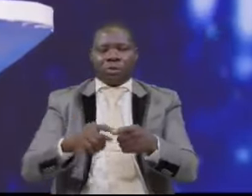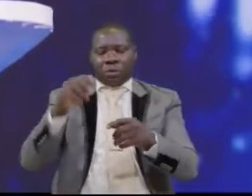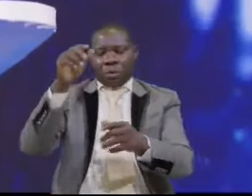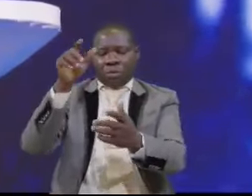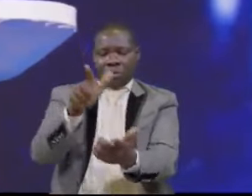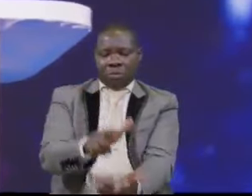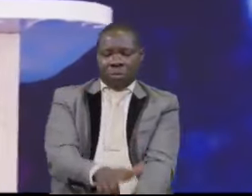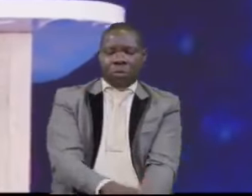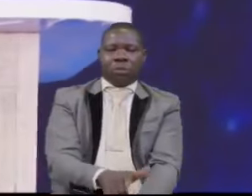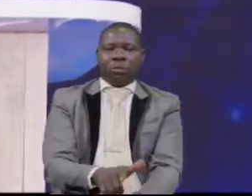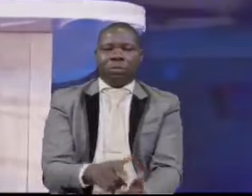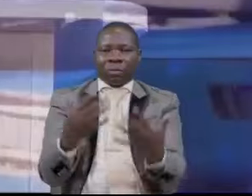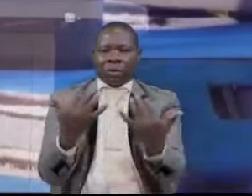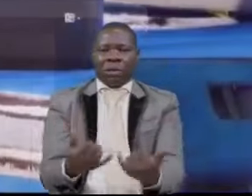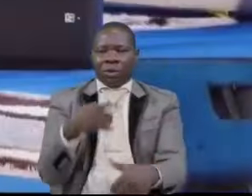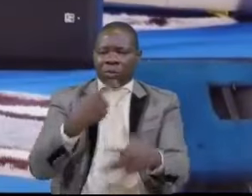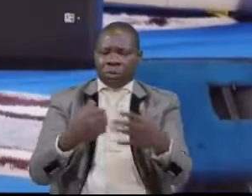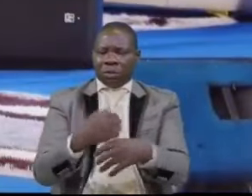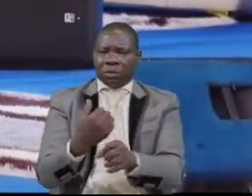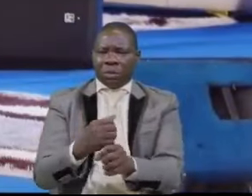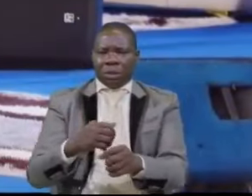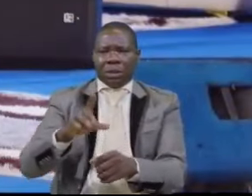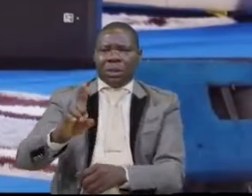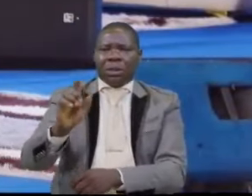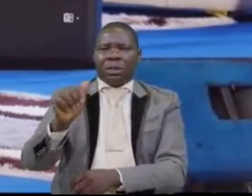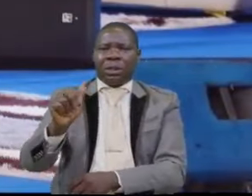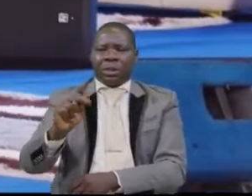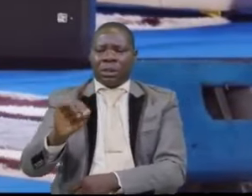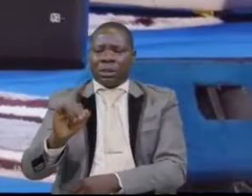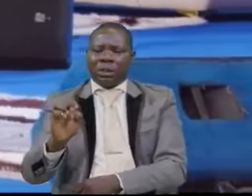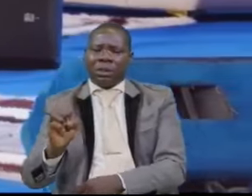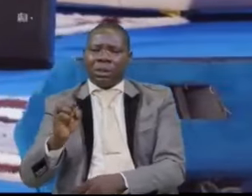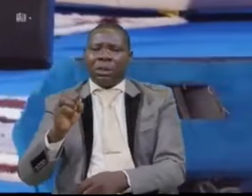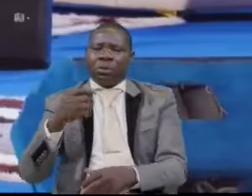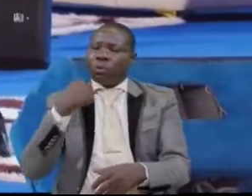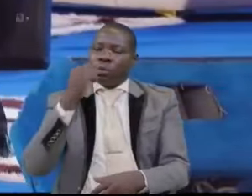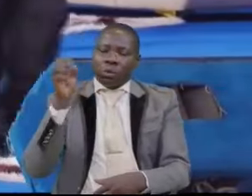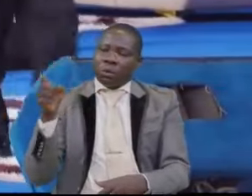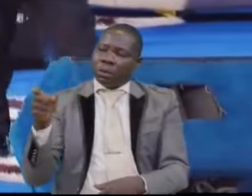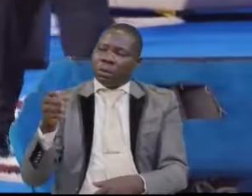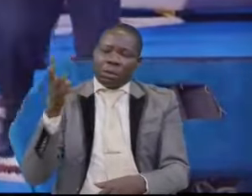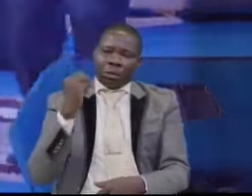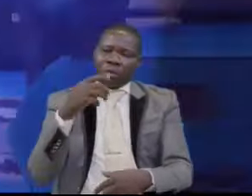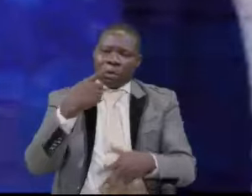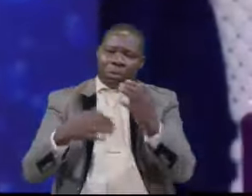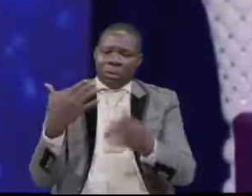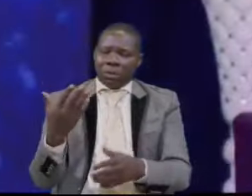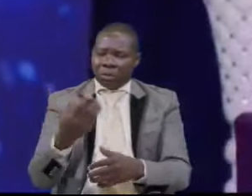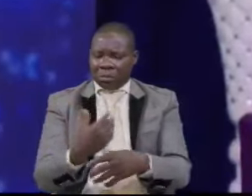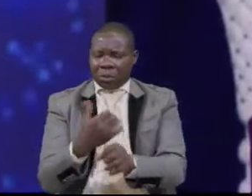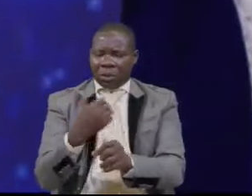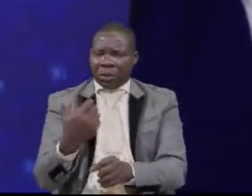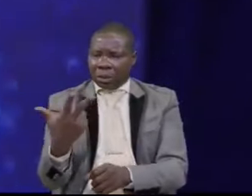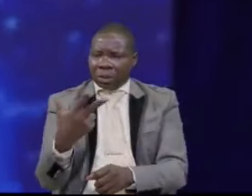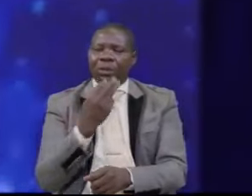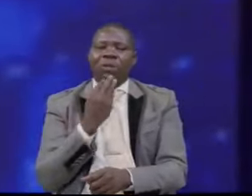what made Daniel who he was? What made Shadrach, Meshach, and Abednego who